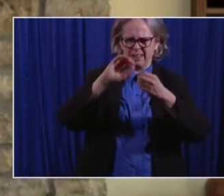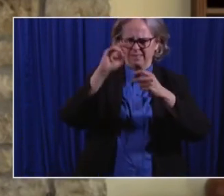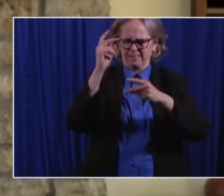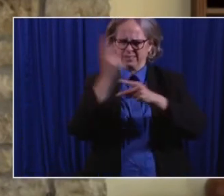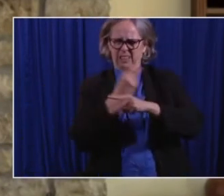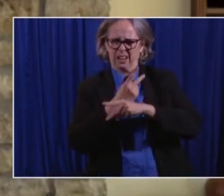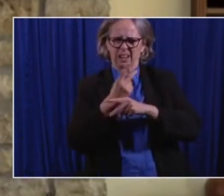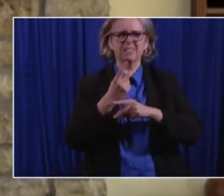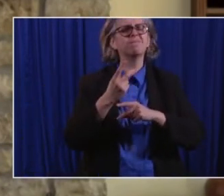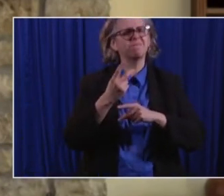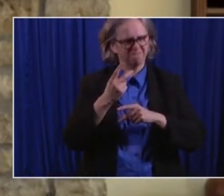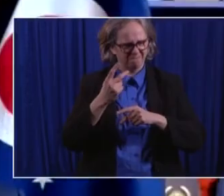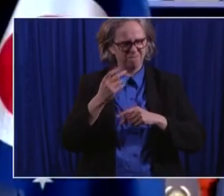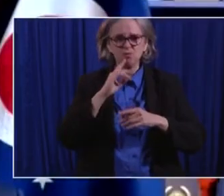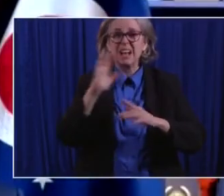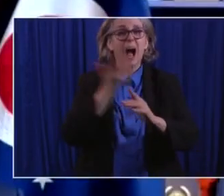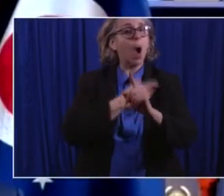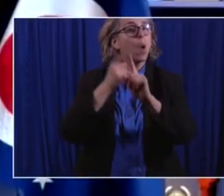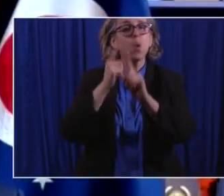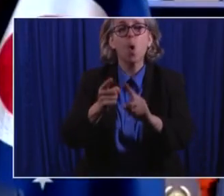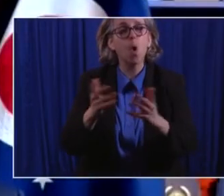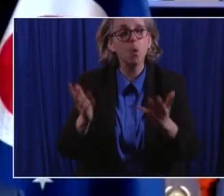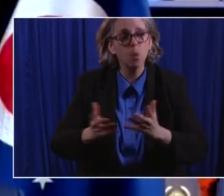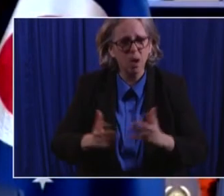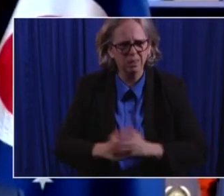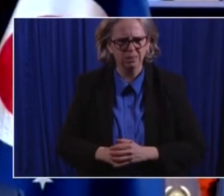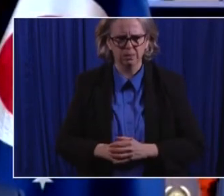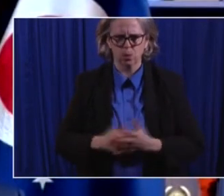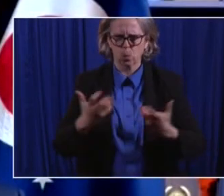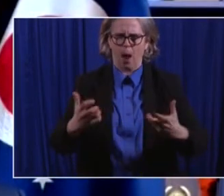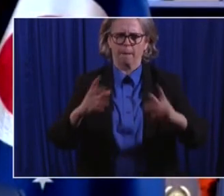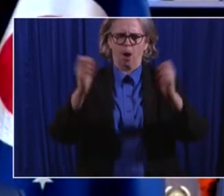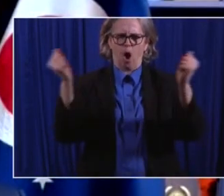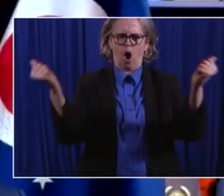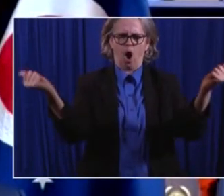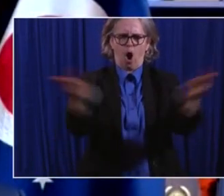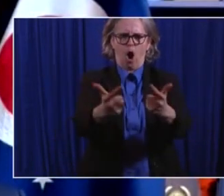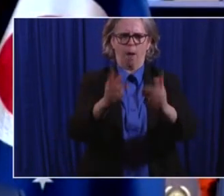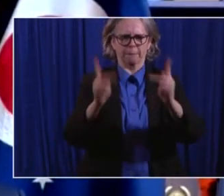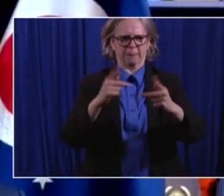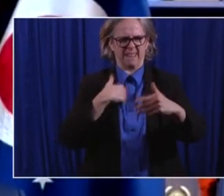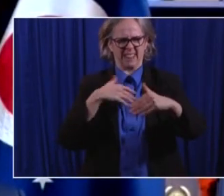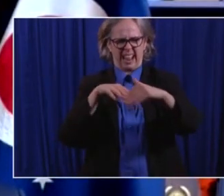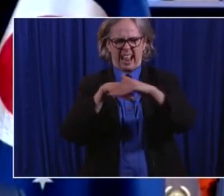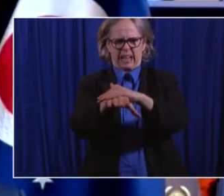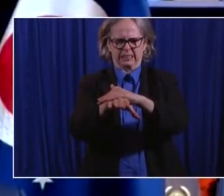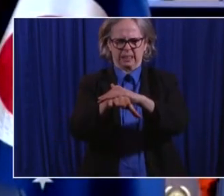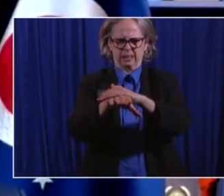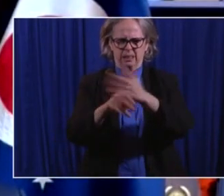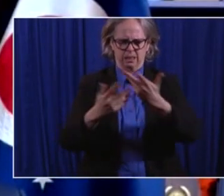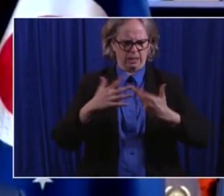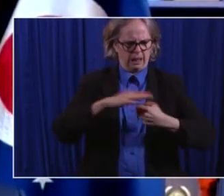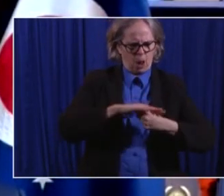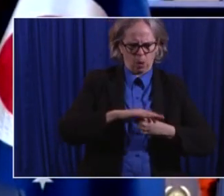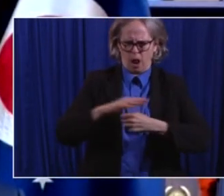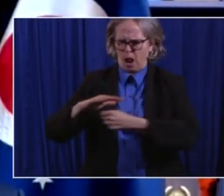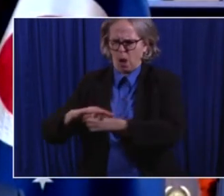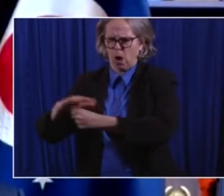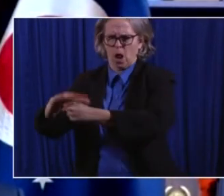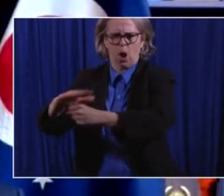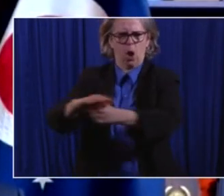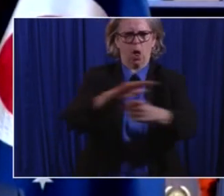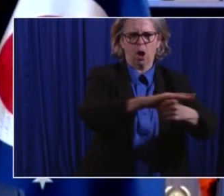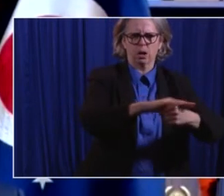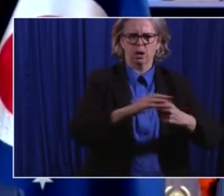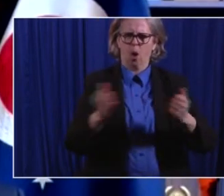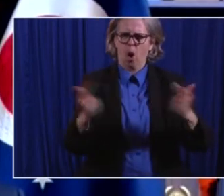convenient for people in those populations. It doesn't deny somebody who's outside of those populations from going to get the vaccine.